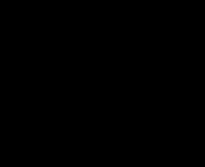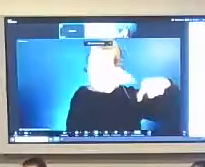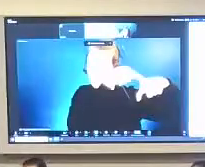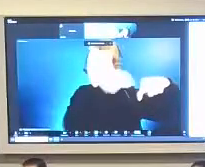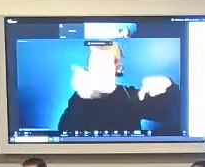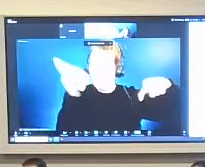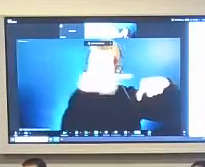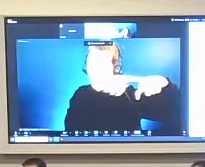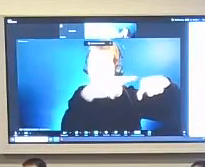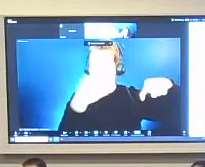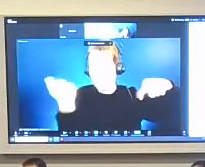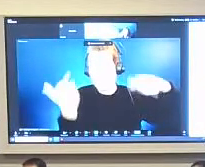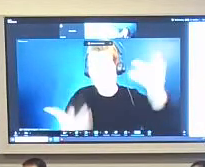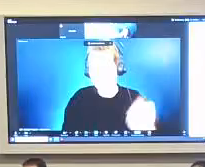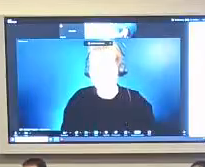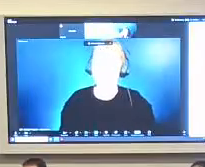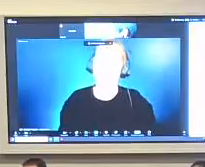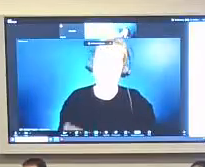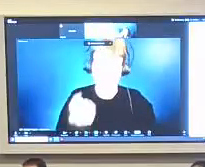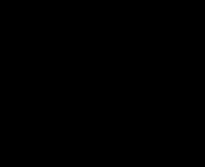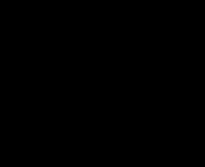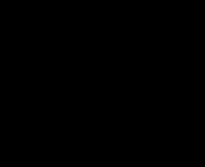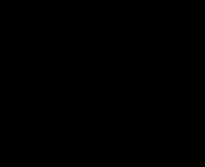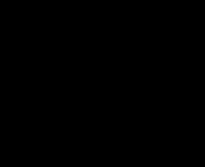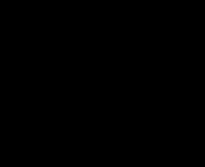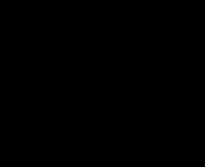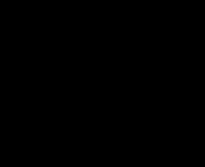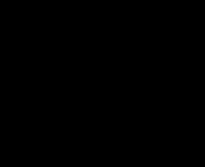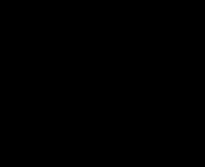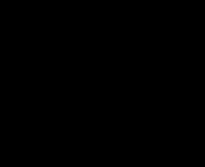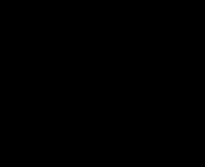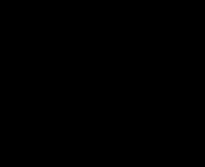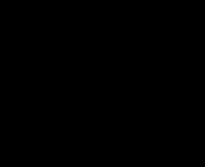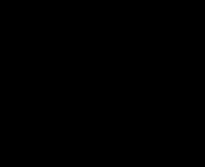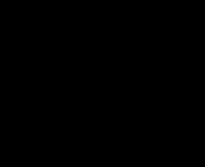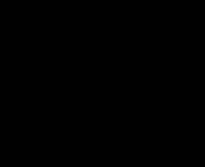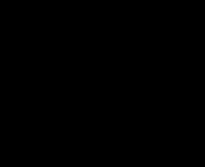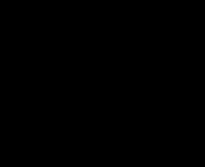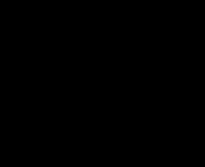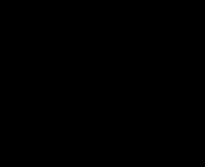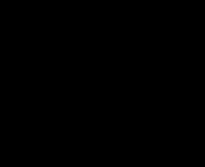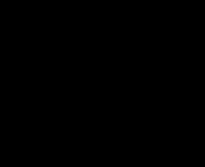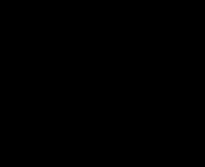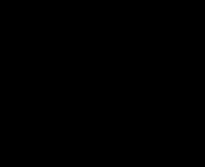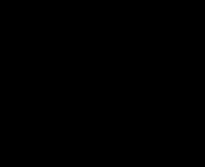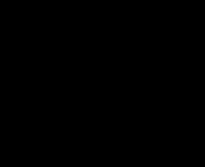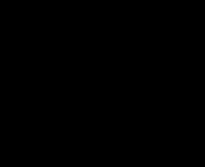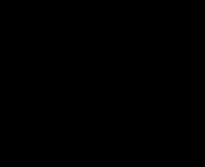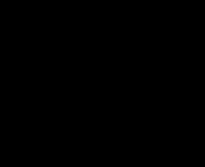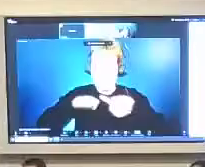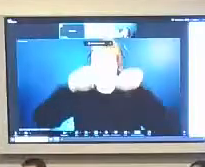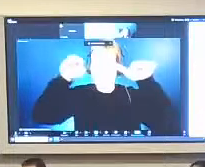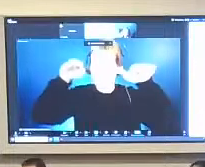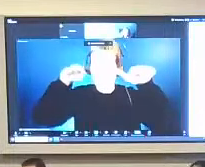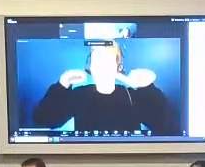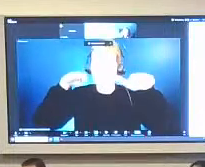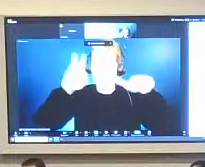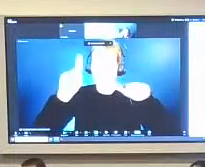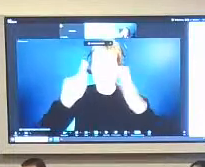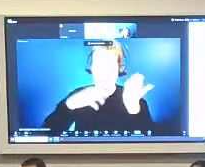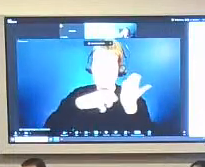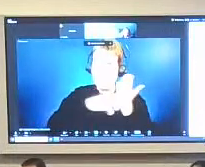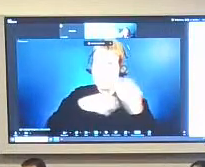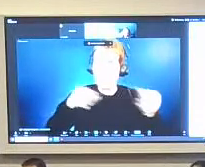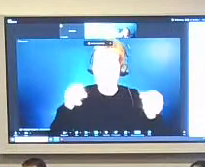I've got it clearly written down Thank you. on every level with wheelchair seating. There's another level, I think it's